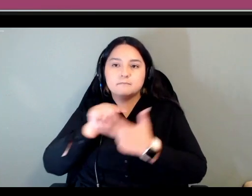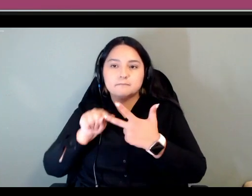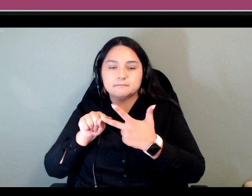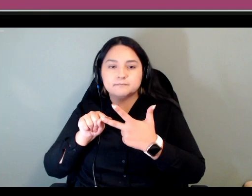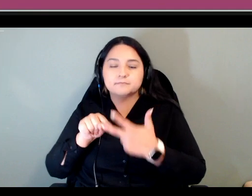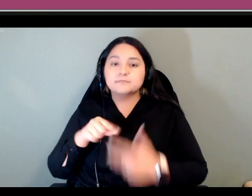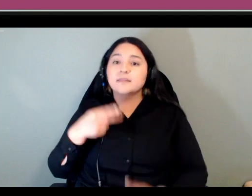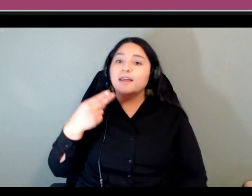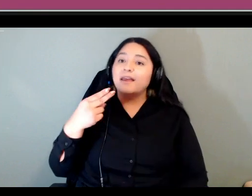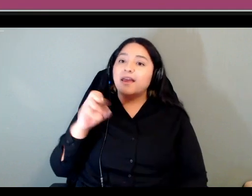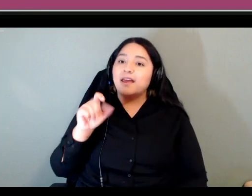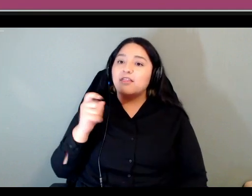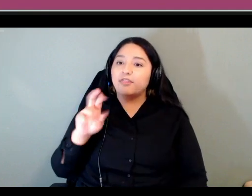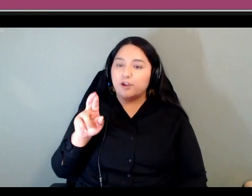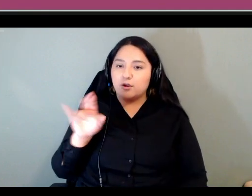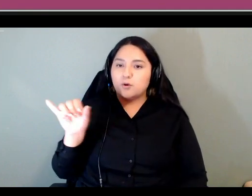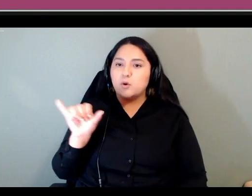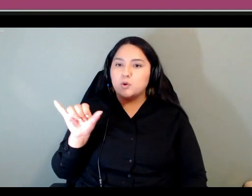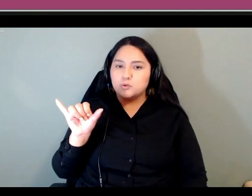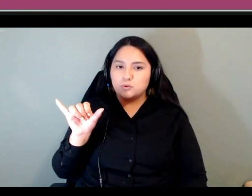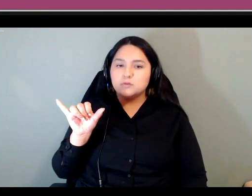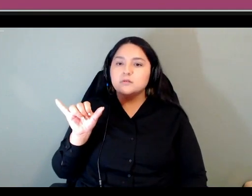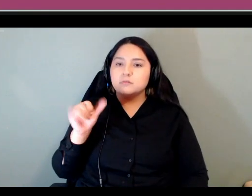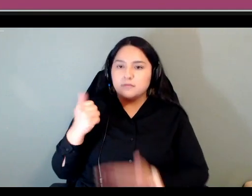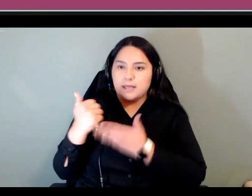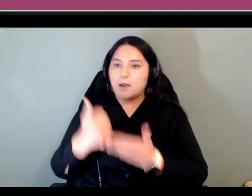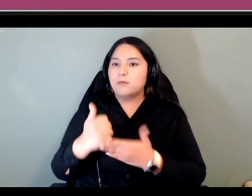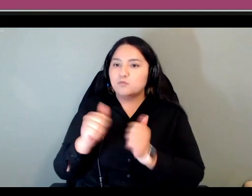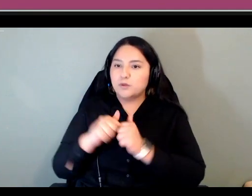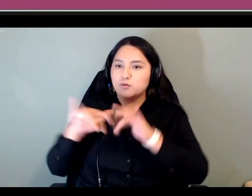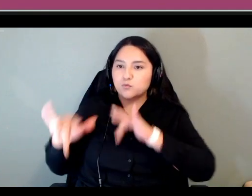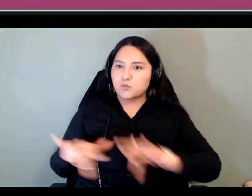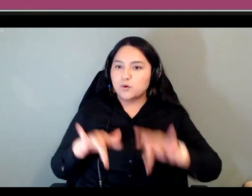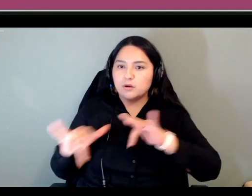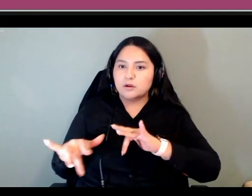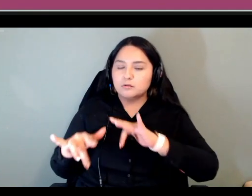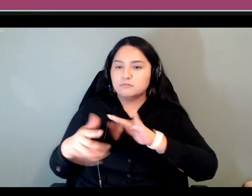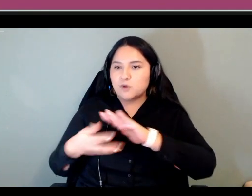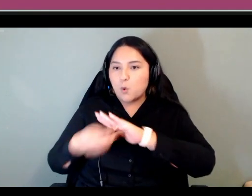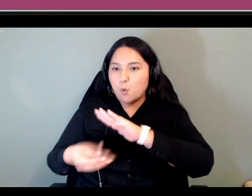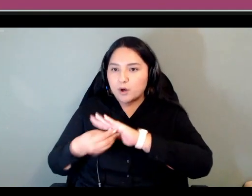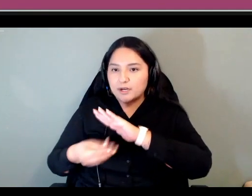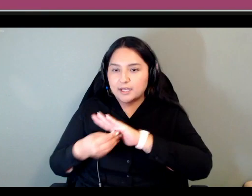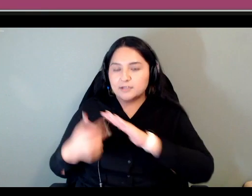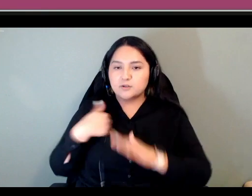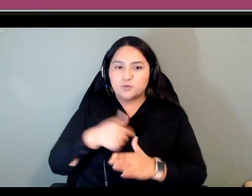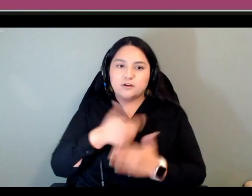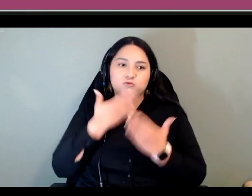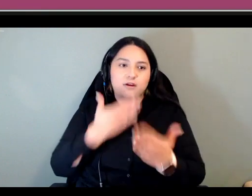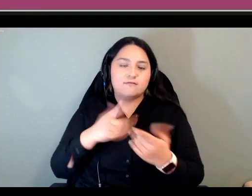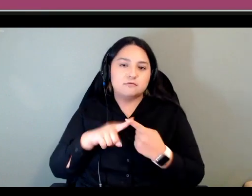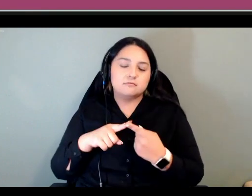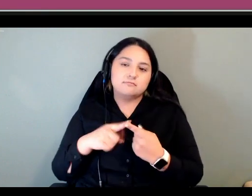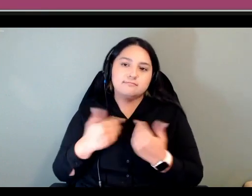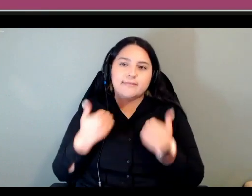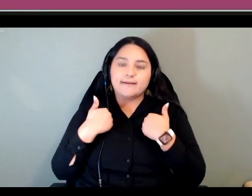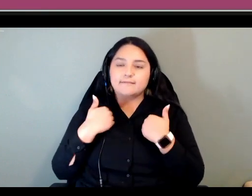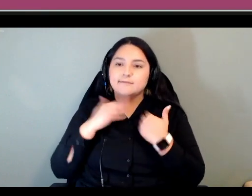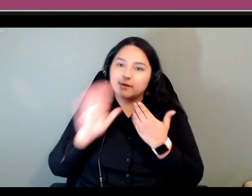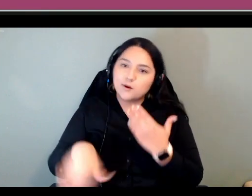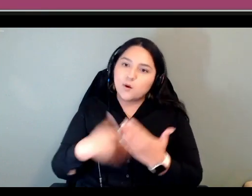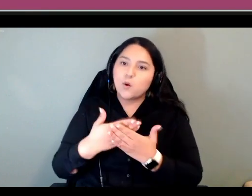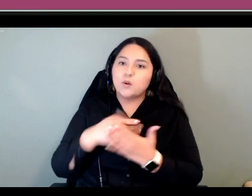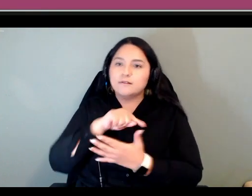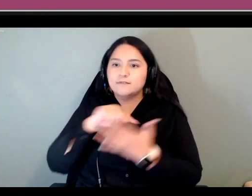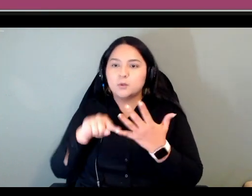Heather also did a pinch hit a bit with recording as well. So we're really grateful to have all of these speakers